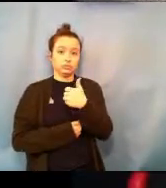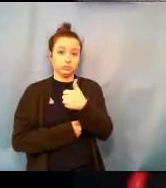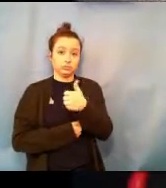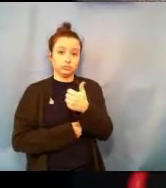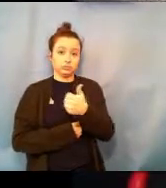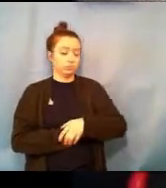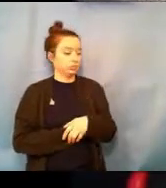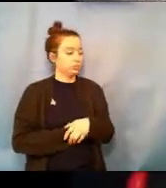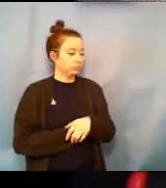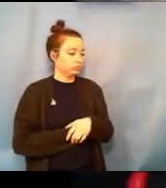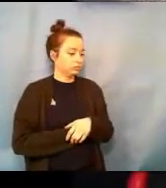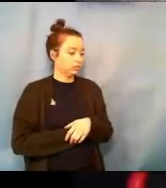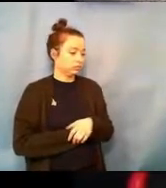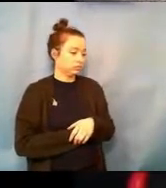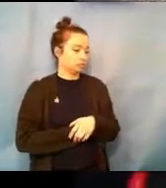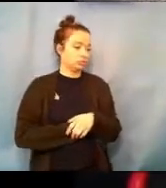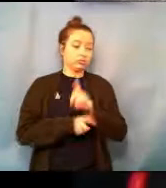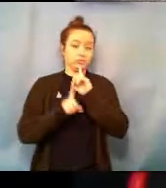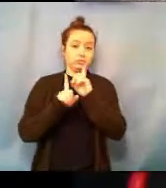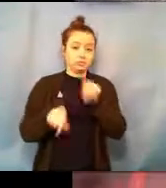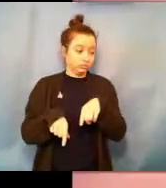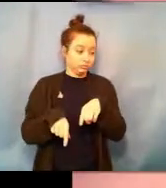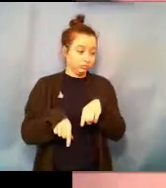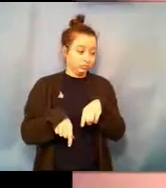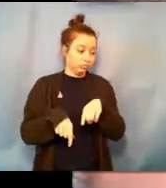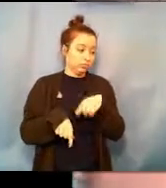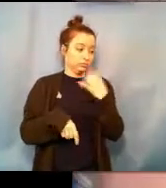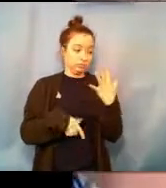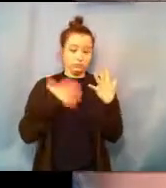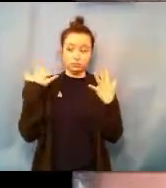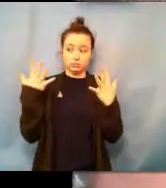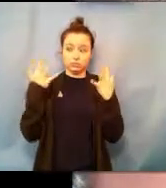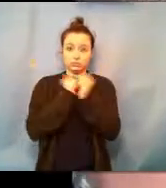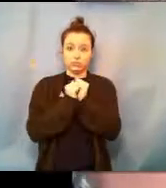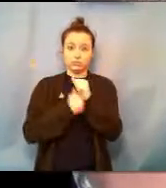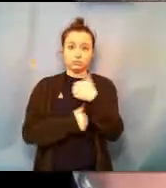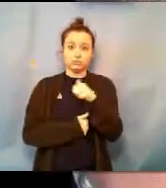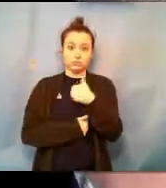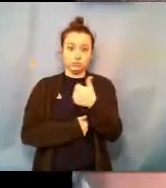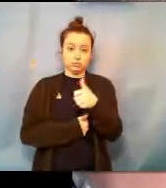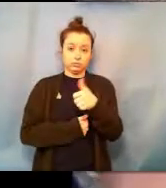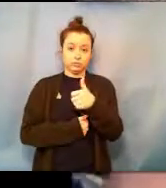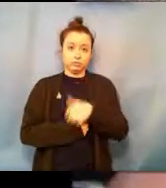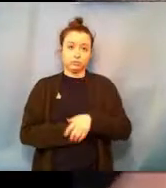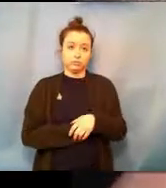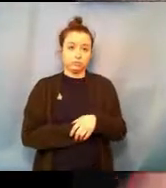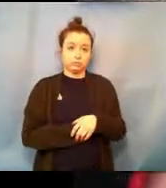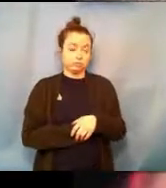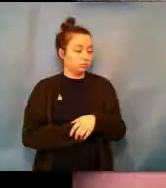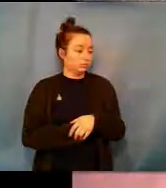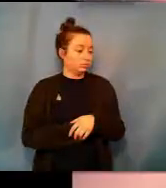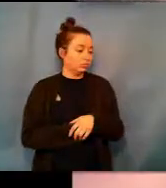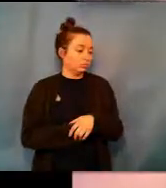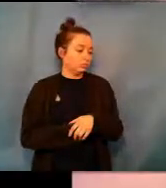equals 10. So my answer, 5 plus 5 equals